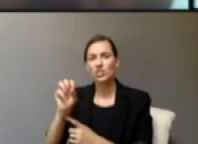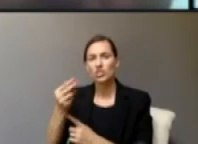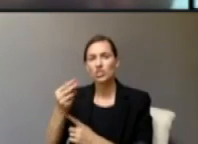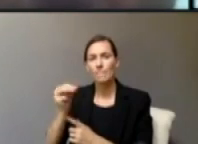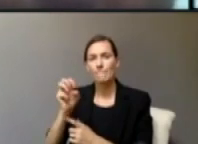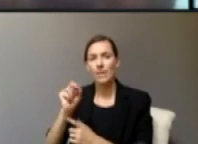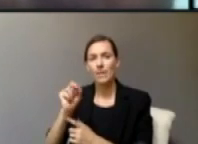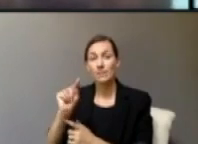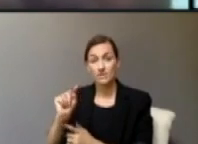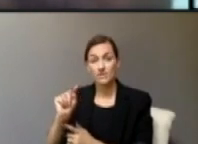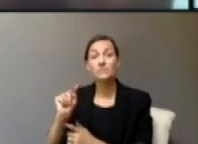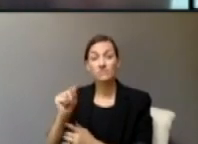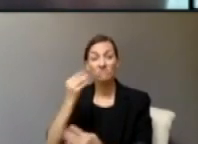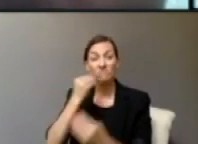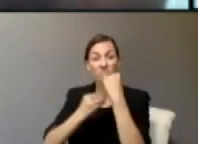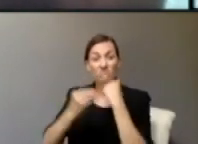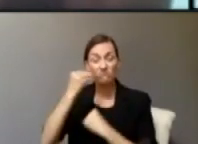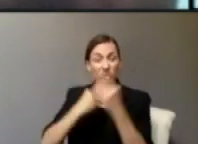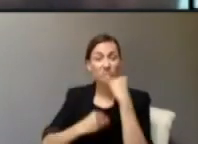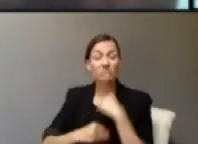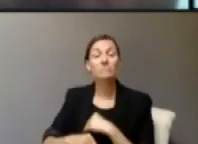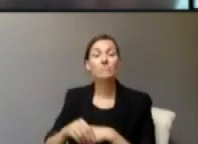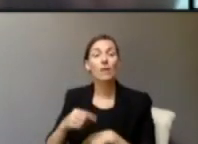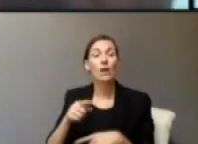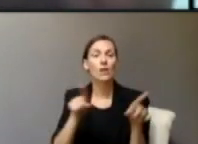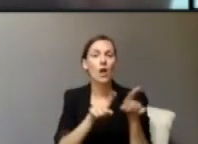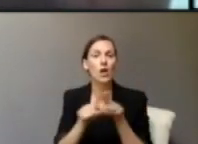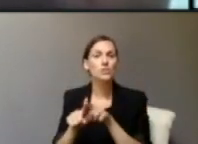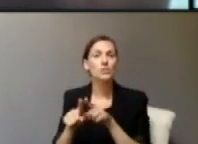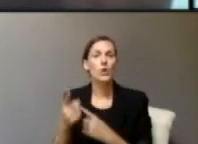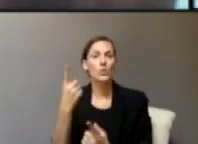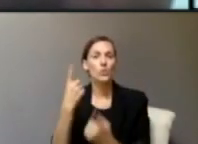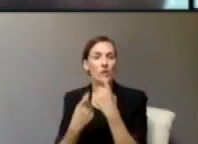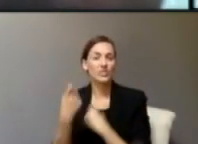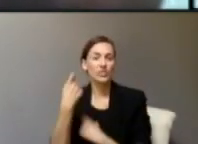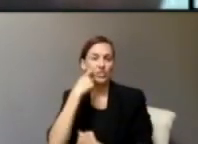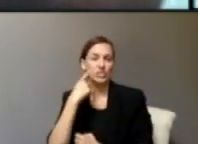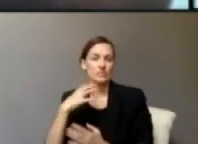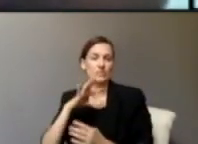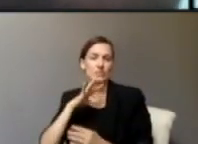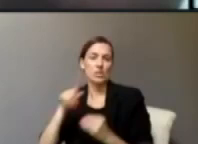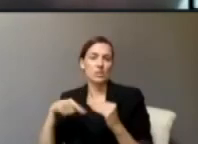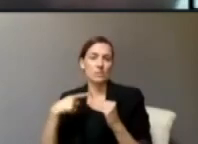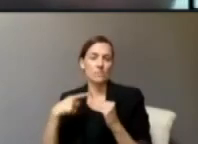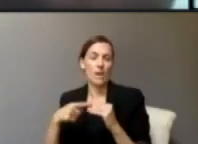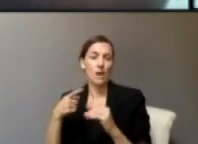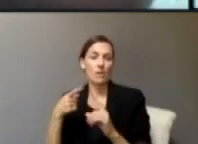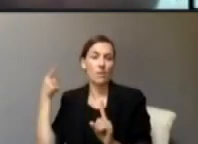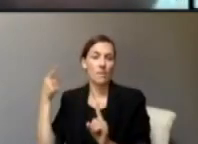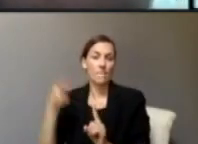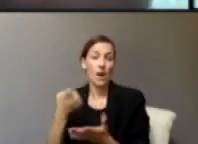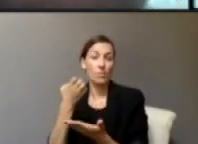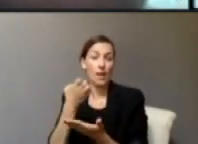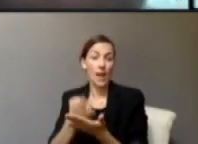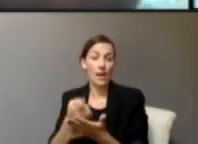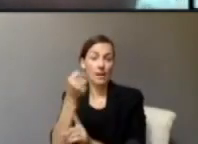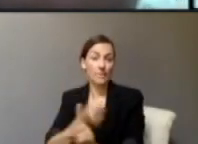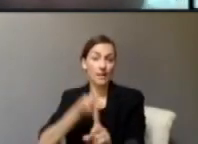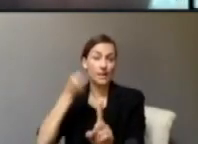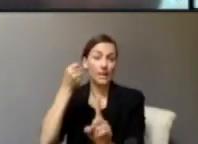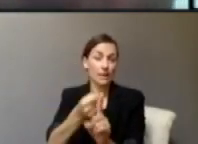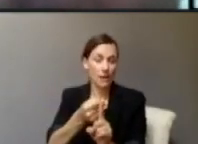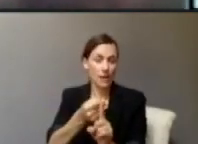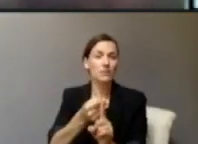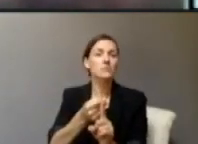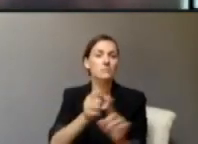that Bertram Marks just raised about the economic impact on children and families is